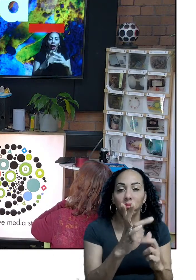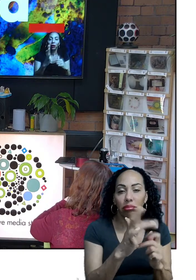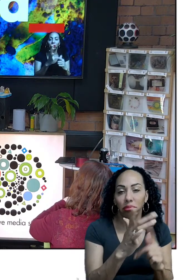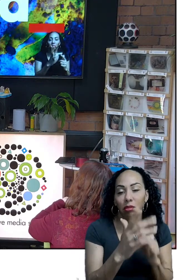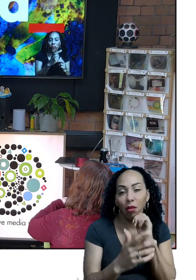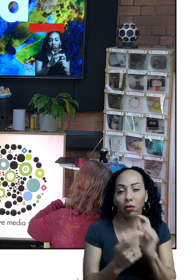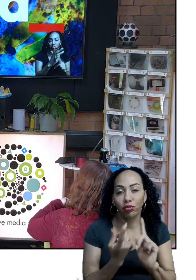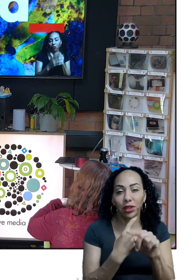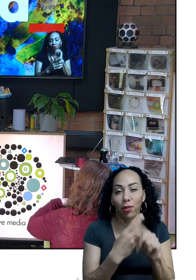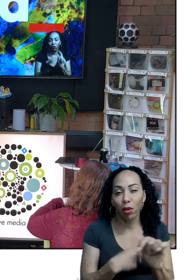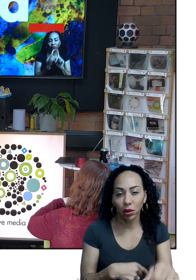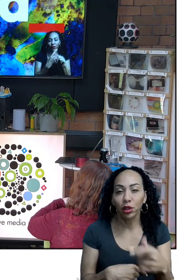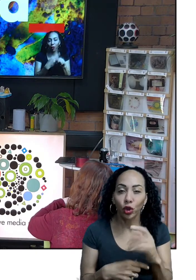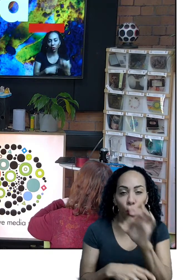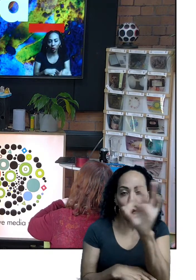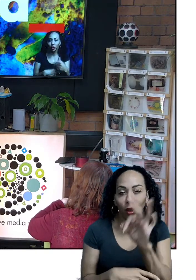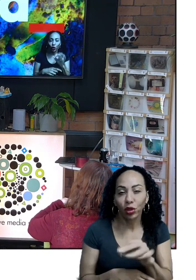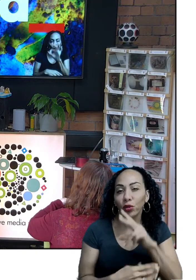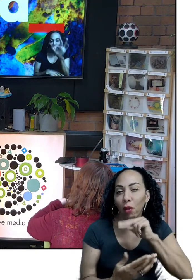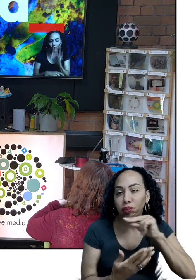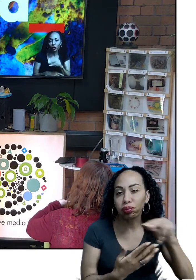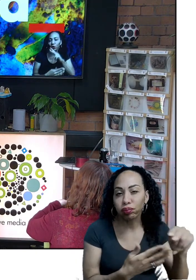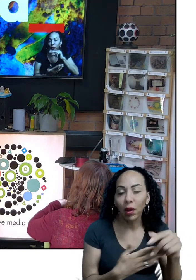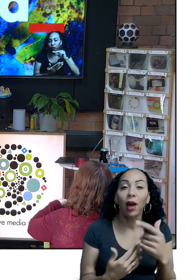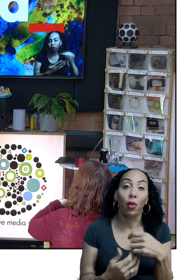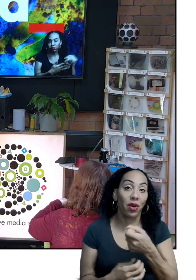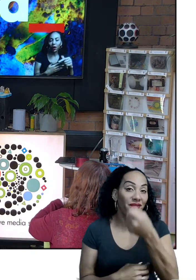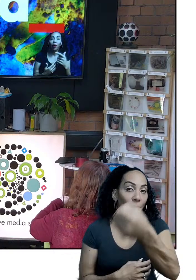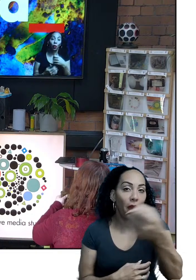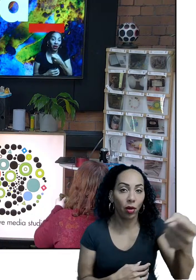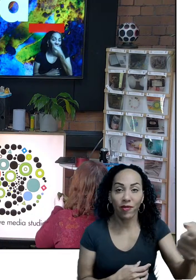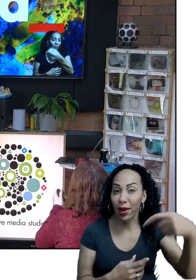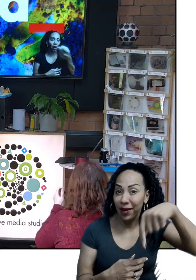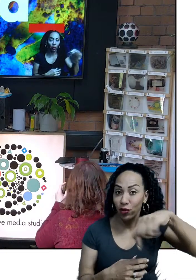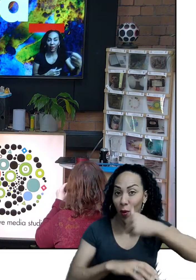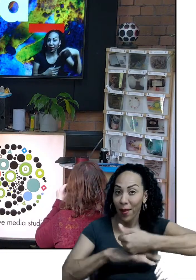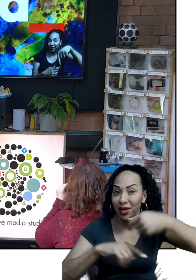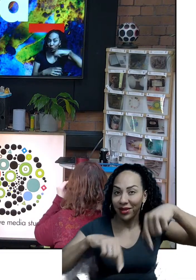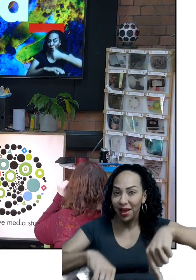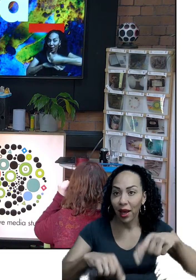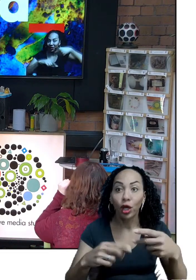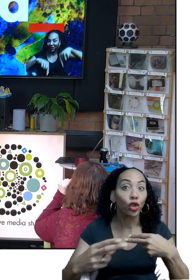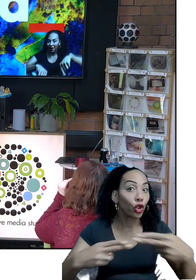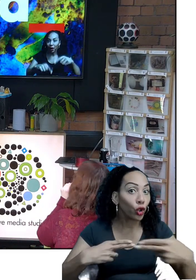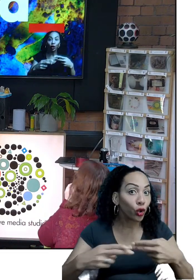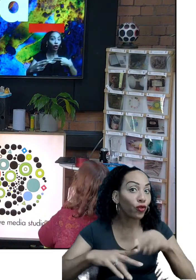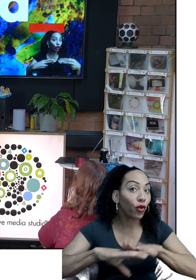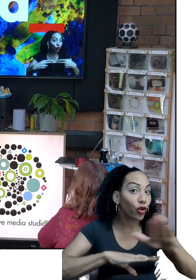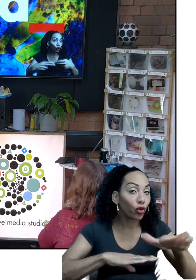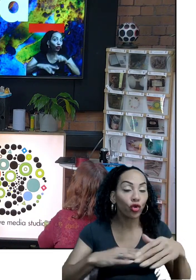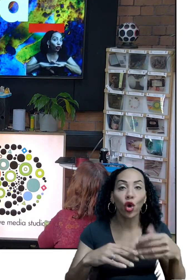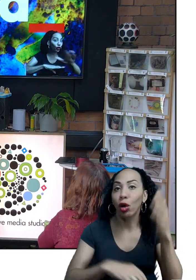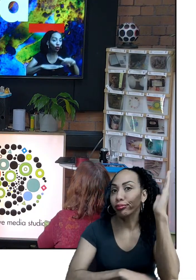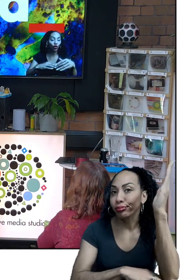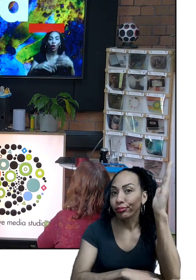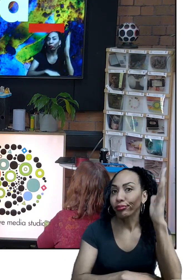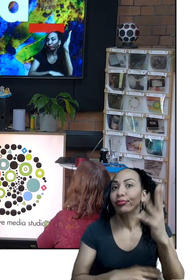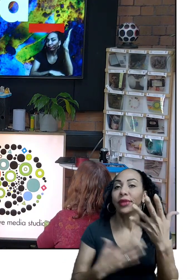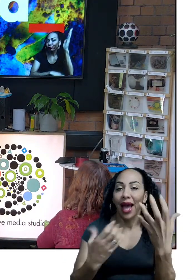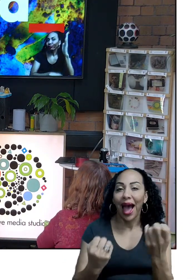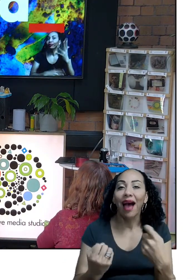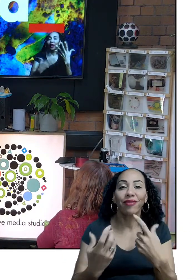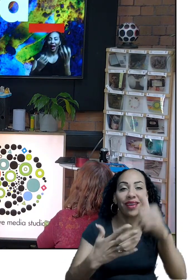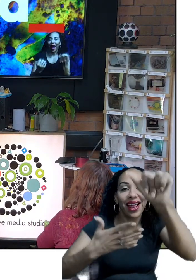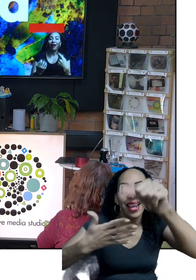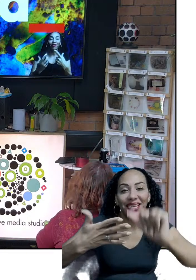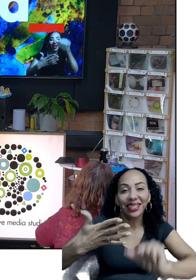around a microphone so that the folks at home can hear what you're saying. You can get news on all of our future talks, and we actually have quite a lot of future talks on the website